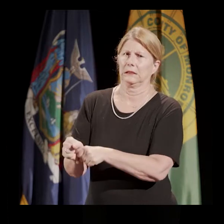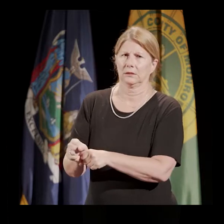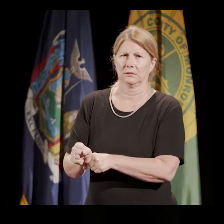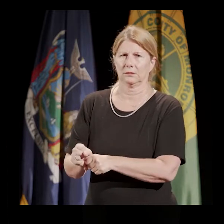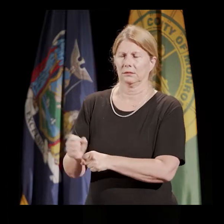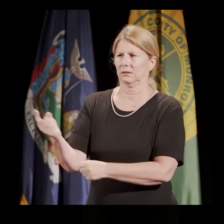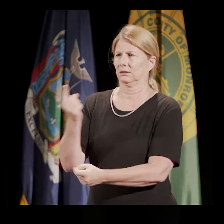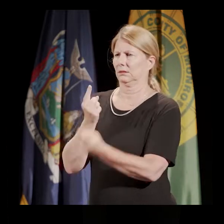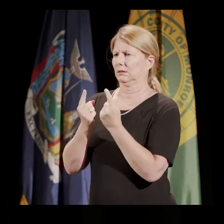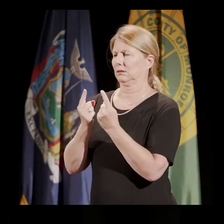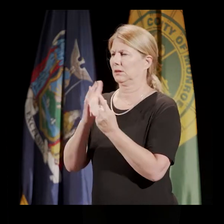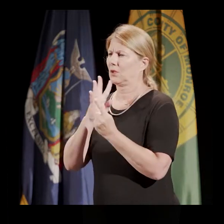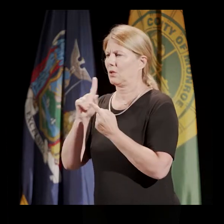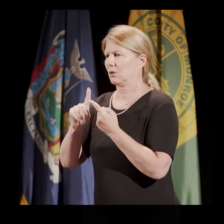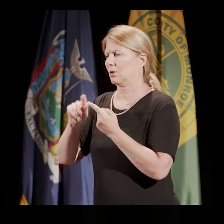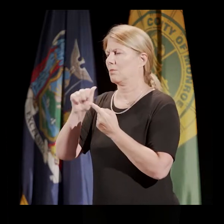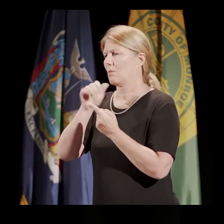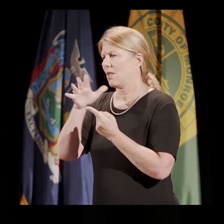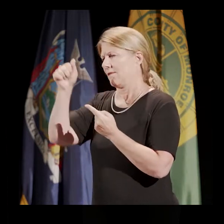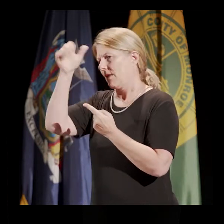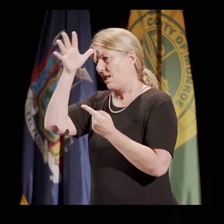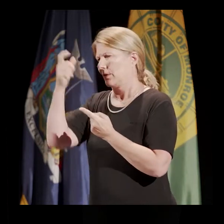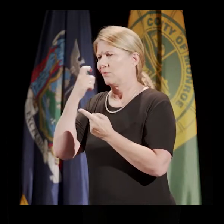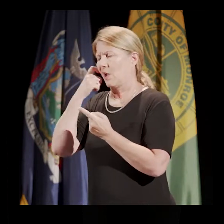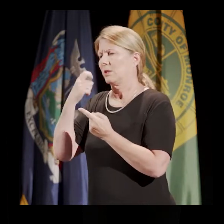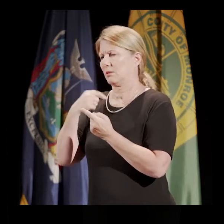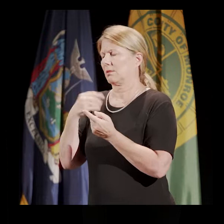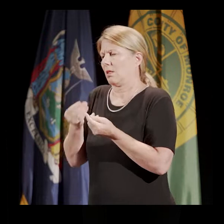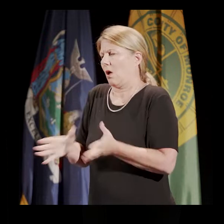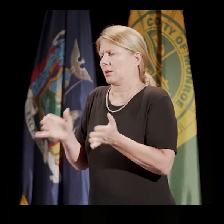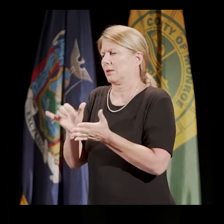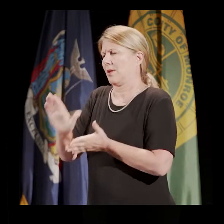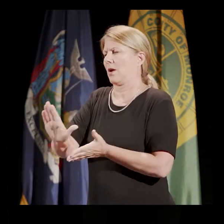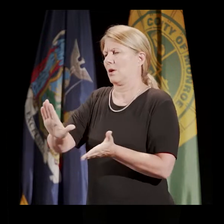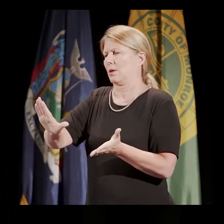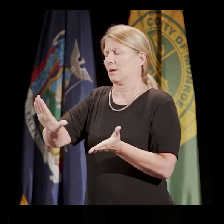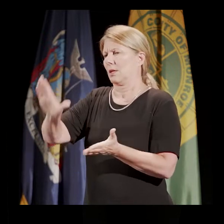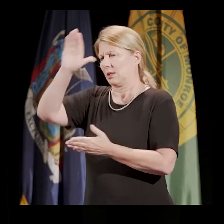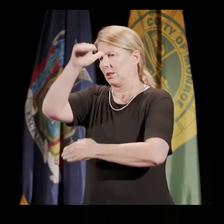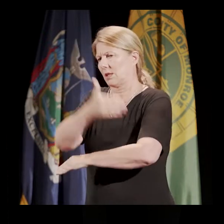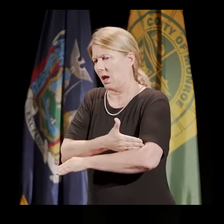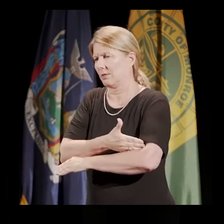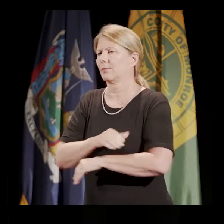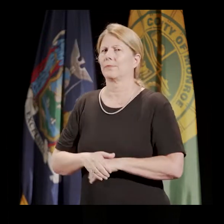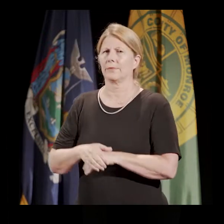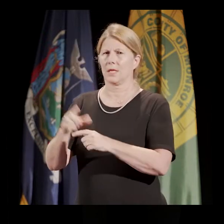father who had just lost their 14-year-old child, Julius Greer Jr. He had been